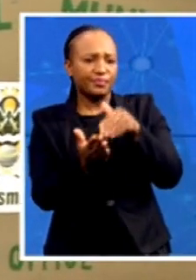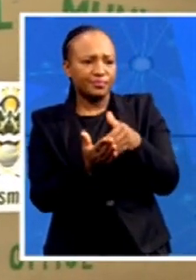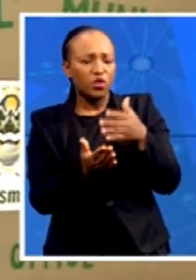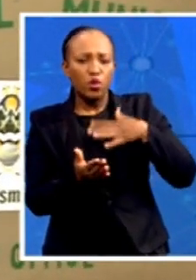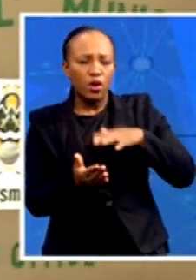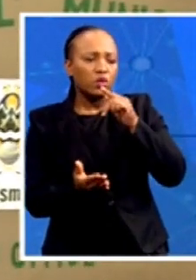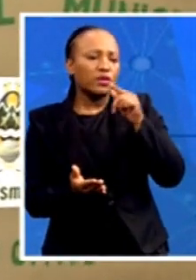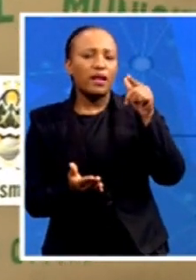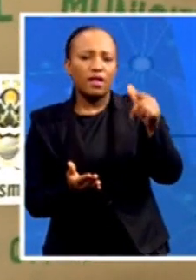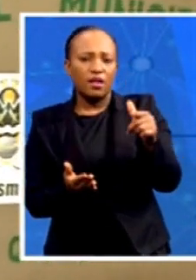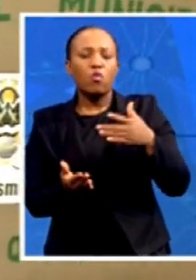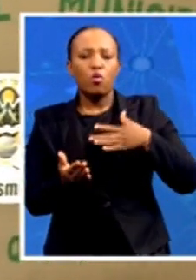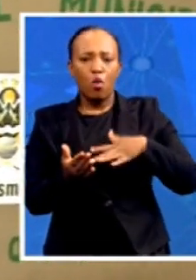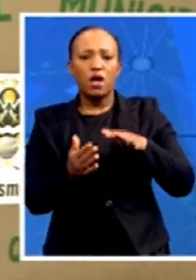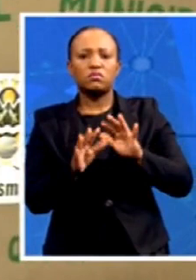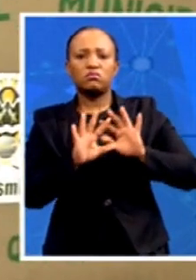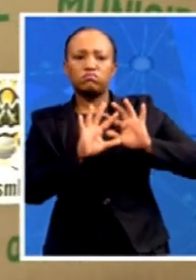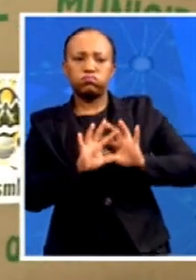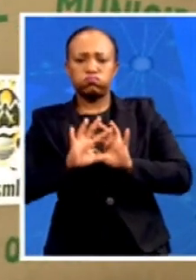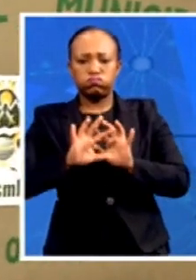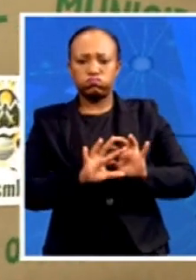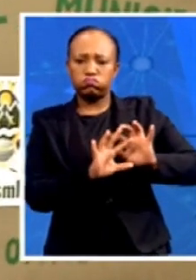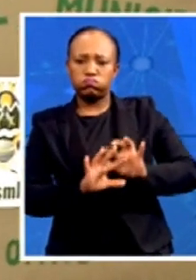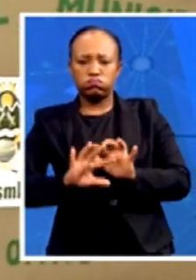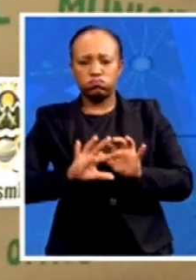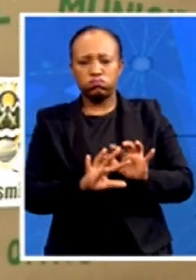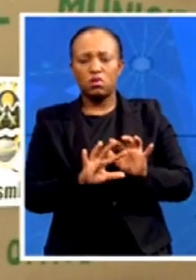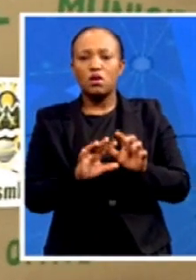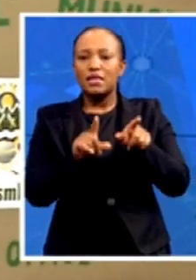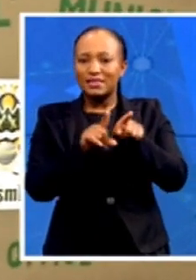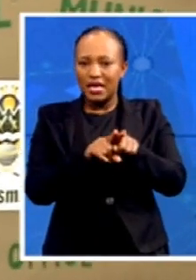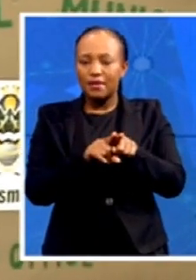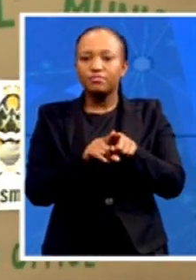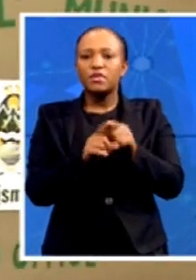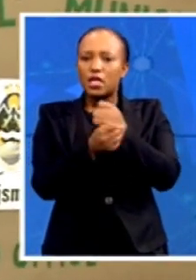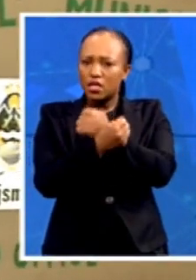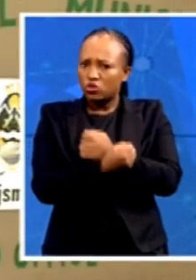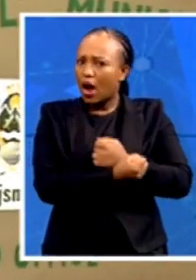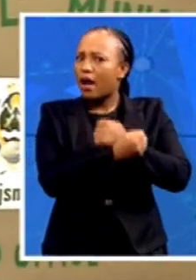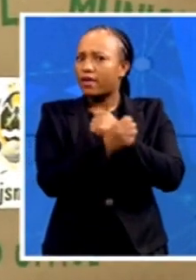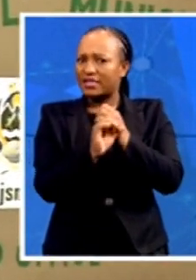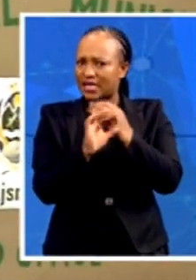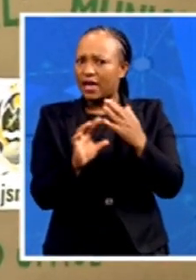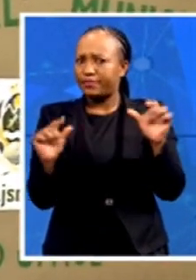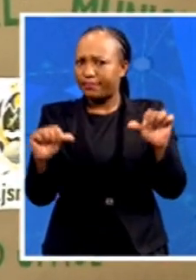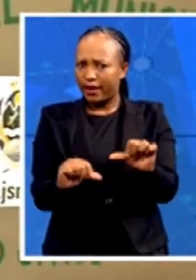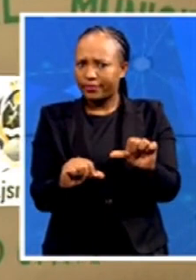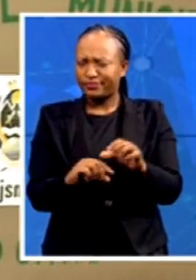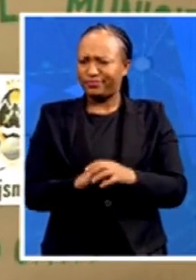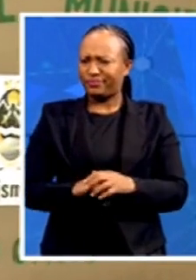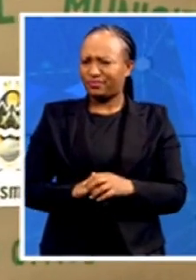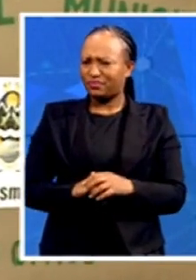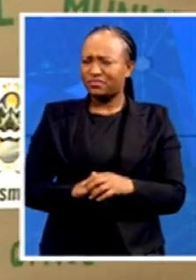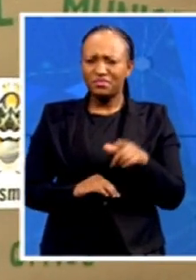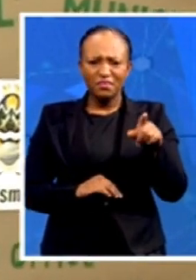this municipality, the very same Monday the truck started to run. So the question is, where does this truck get water? And it's a clean